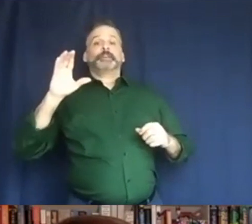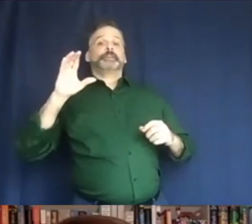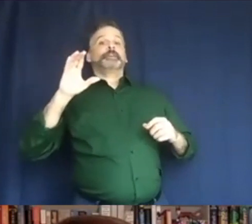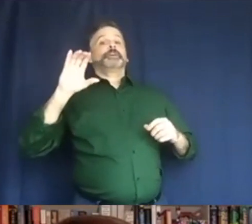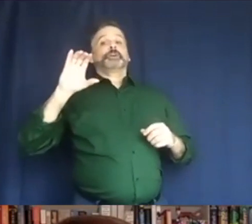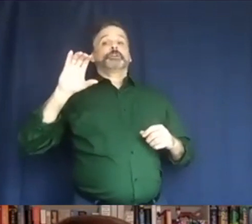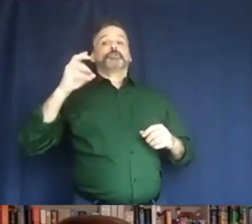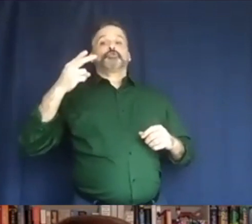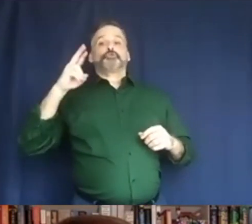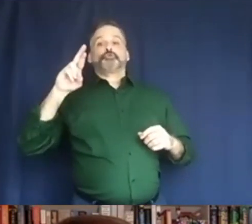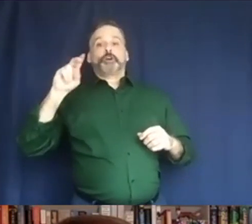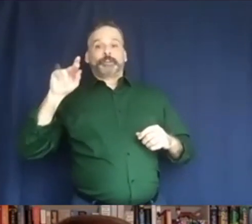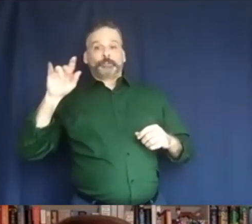up